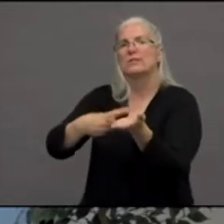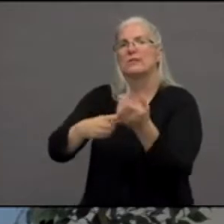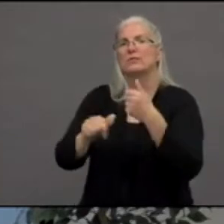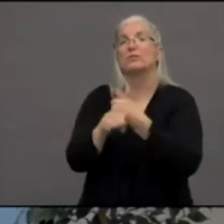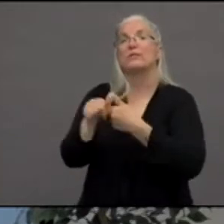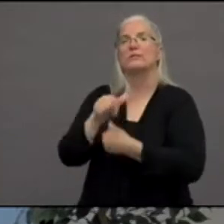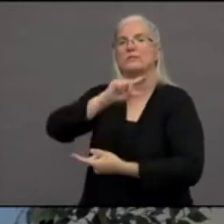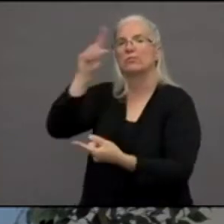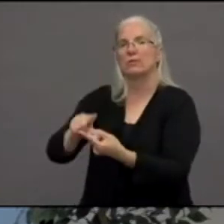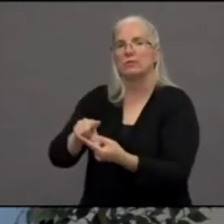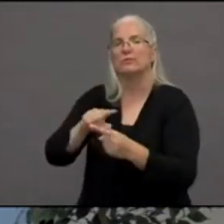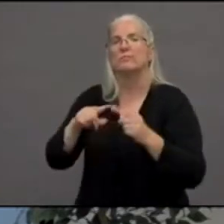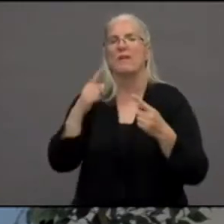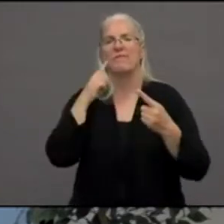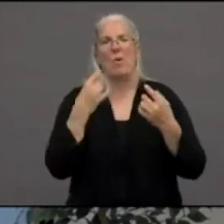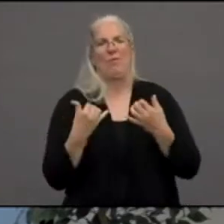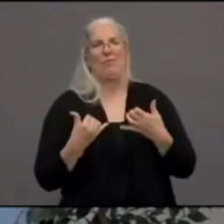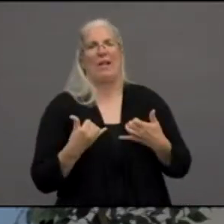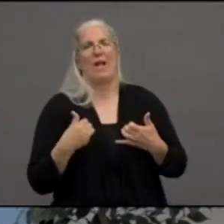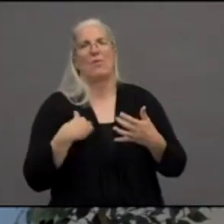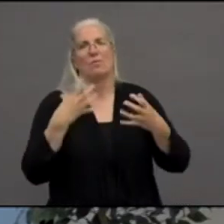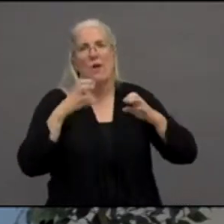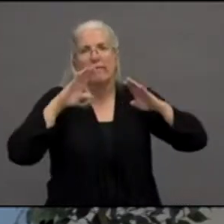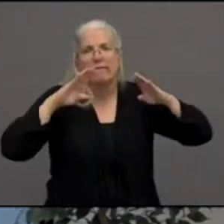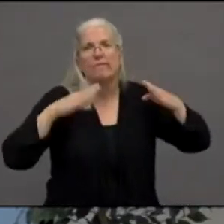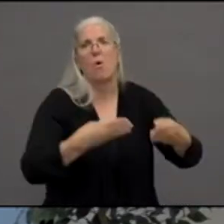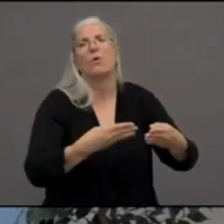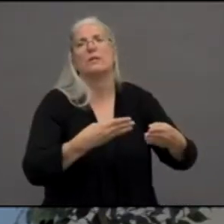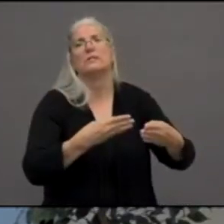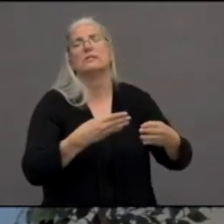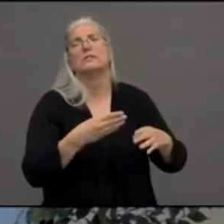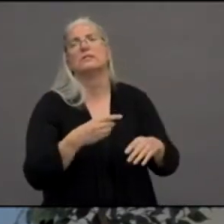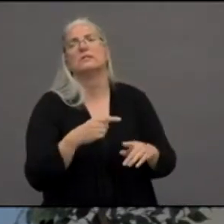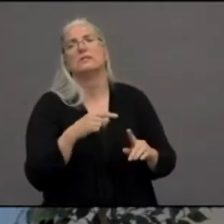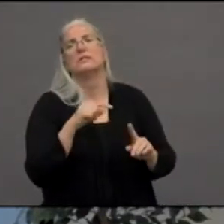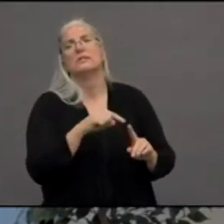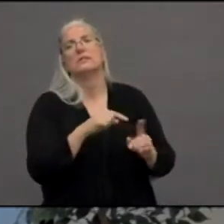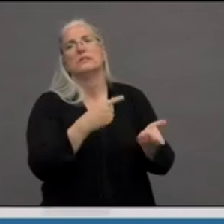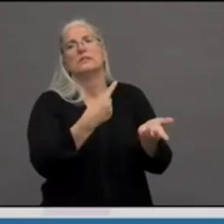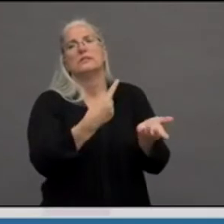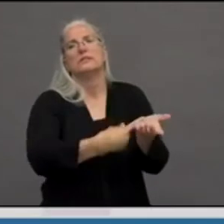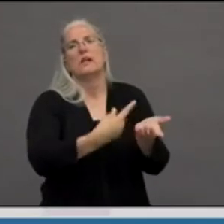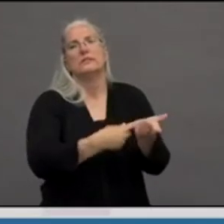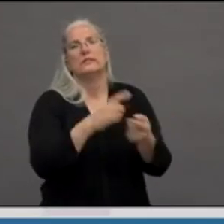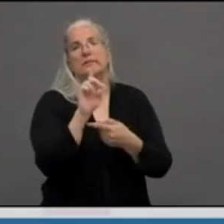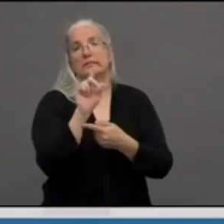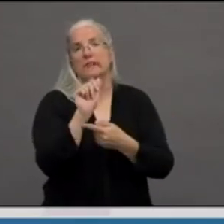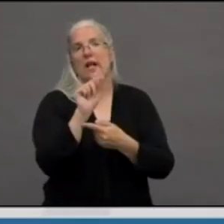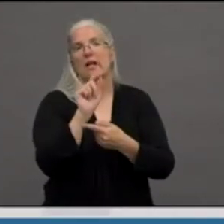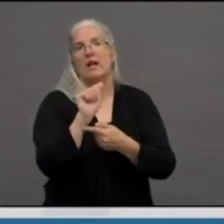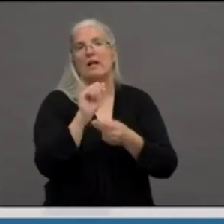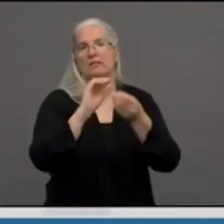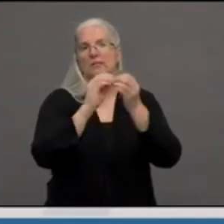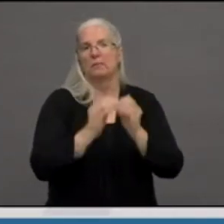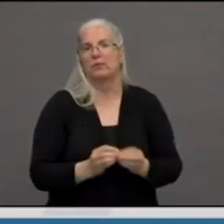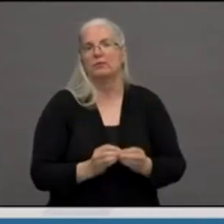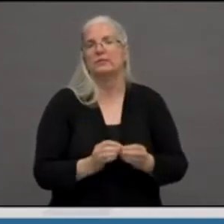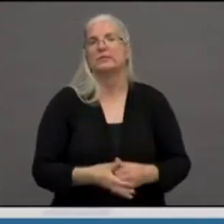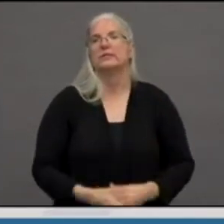dashboard. We have in the county, as of yesterday, cumulative cases,